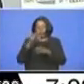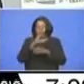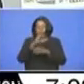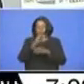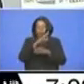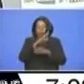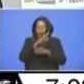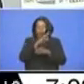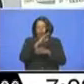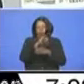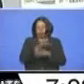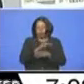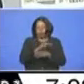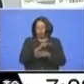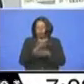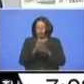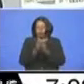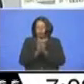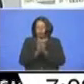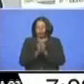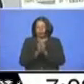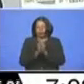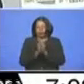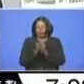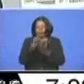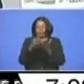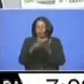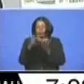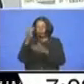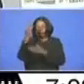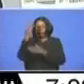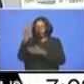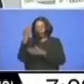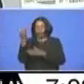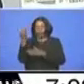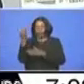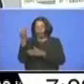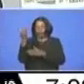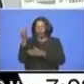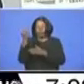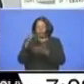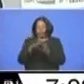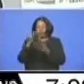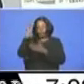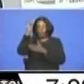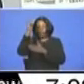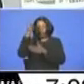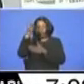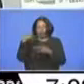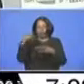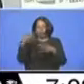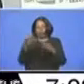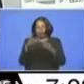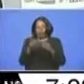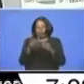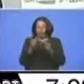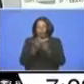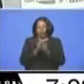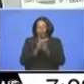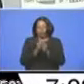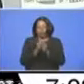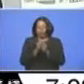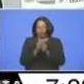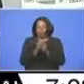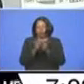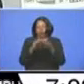neutrality by 2050. And this is why I am asking all leaders to come to the climate summit with plans, not